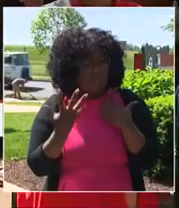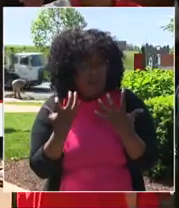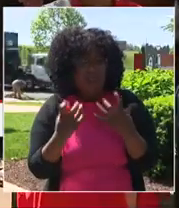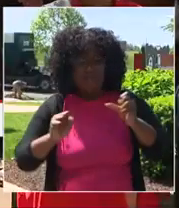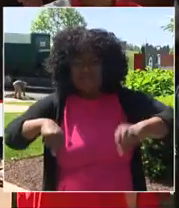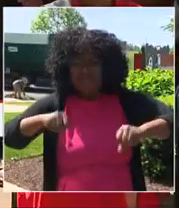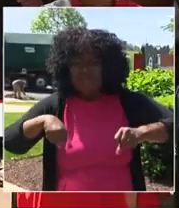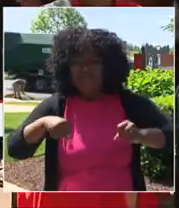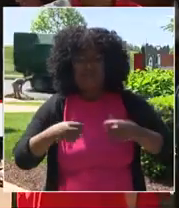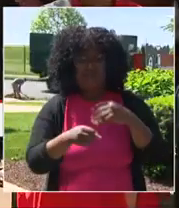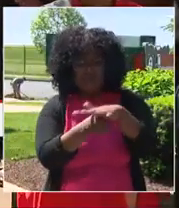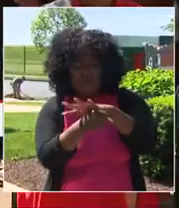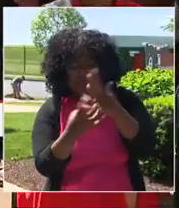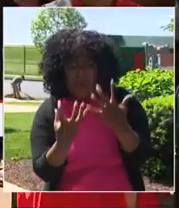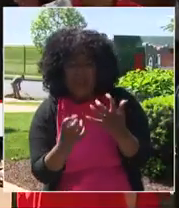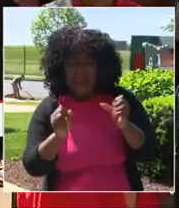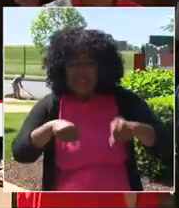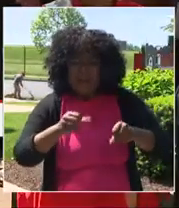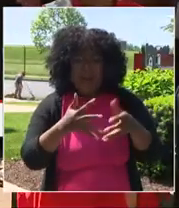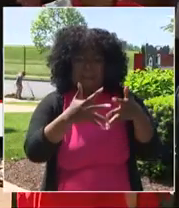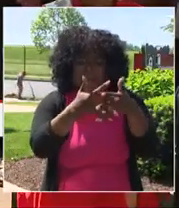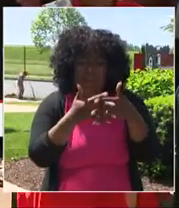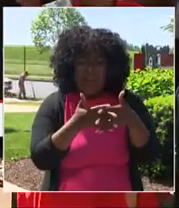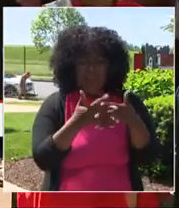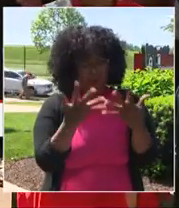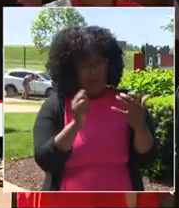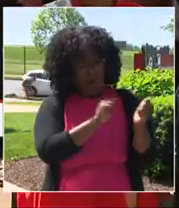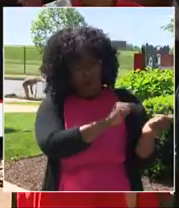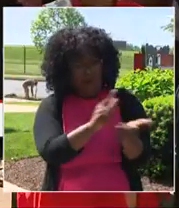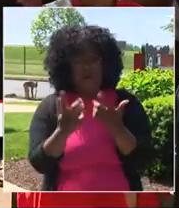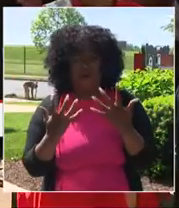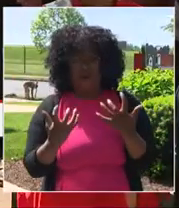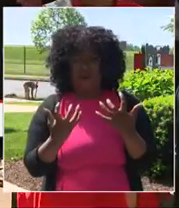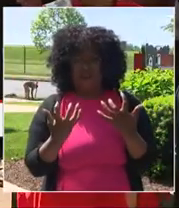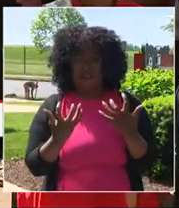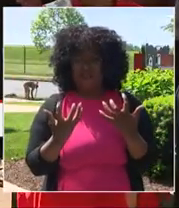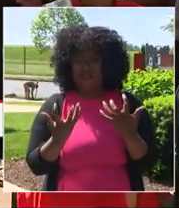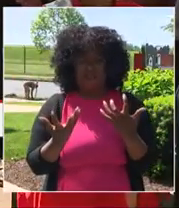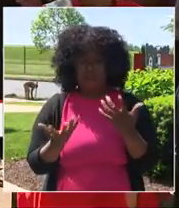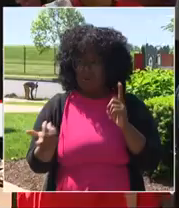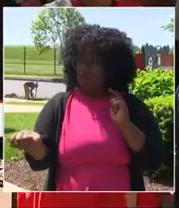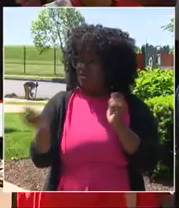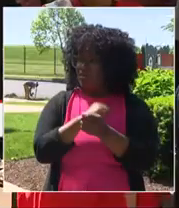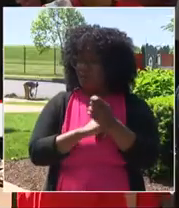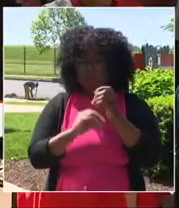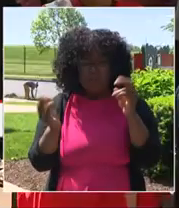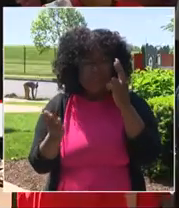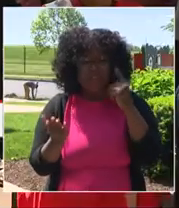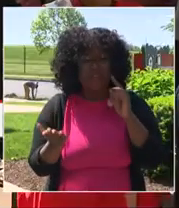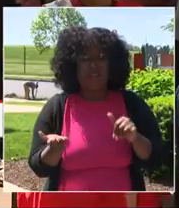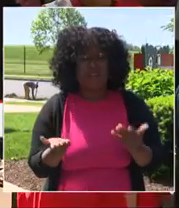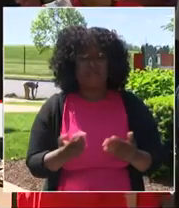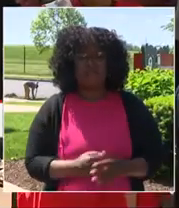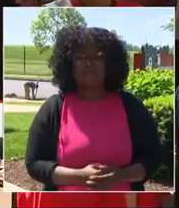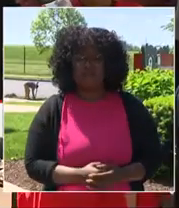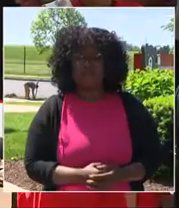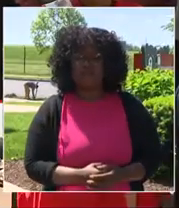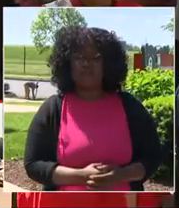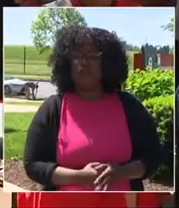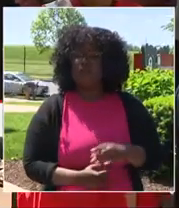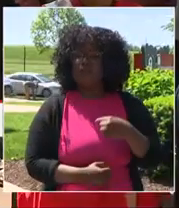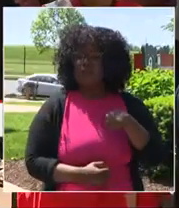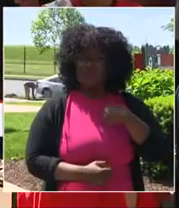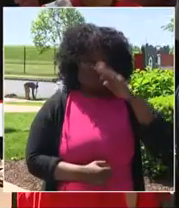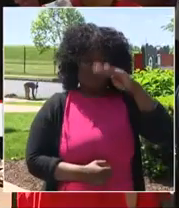And there's really no reason to change it. And we know the stated goals of what the Congress is working on now.